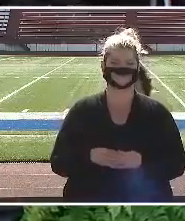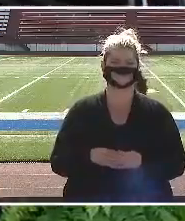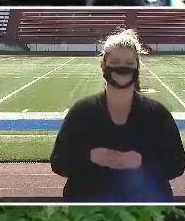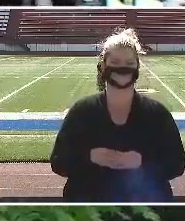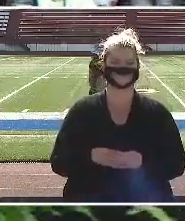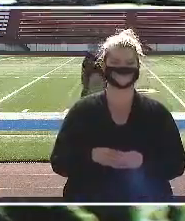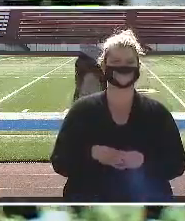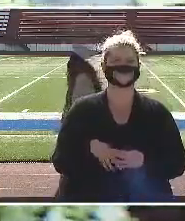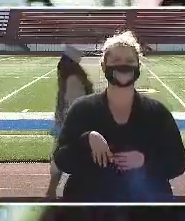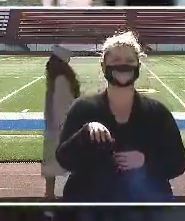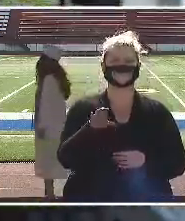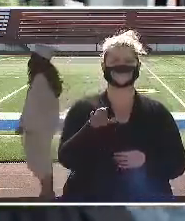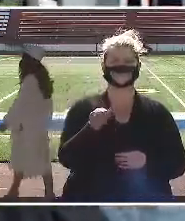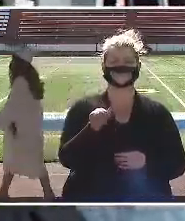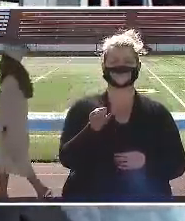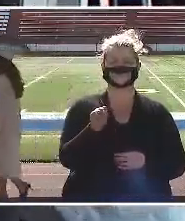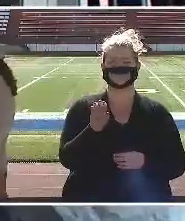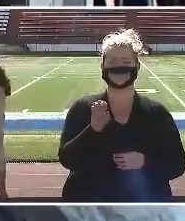Casey Sheshe.